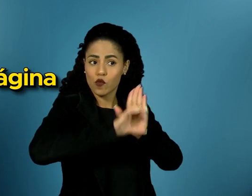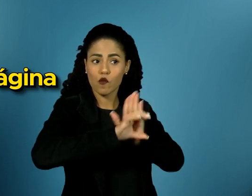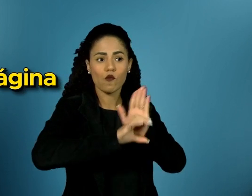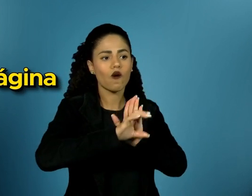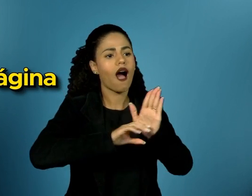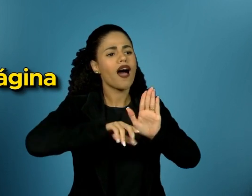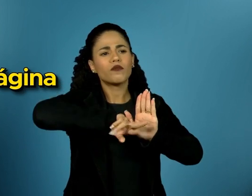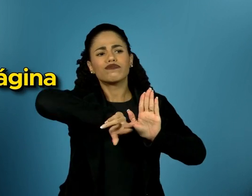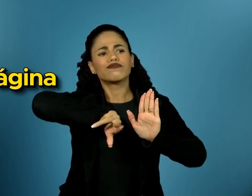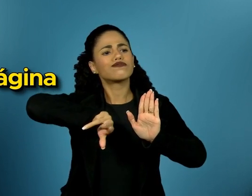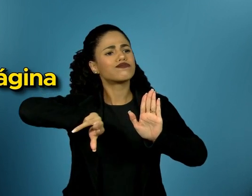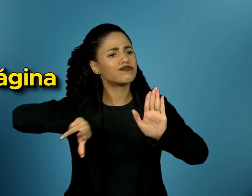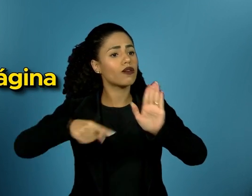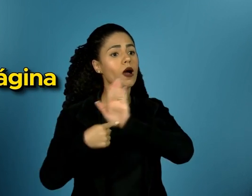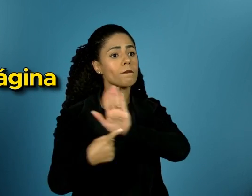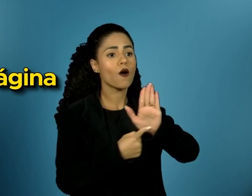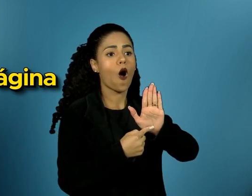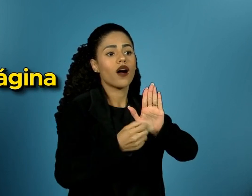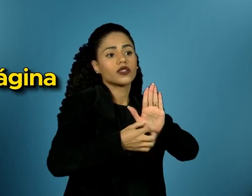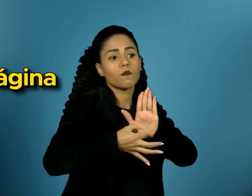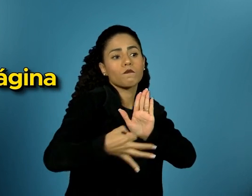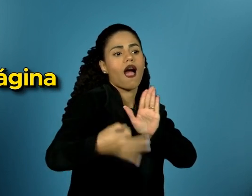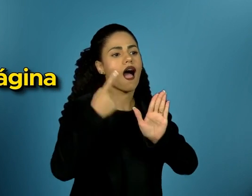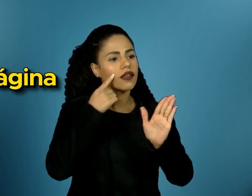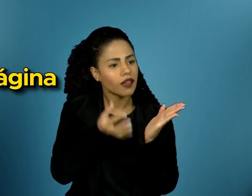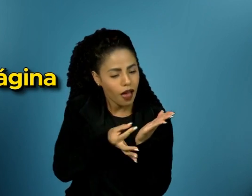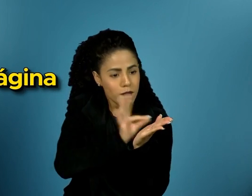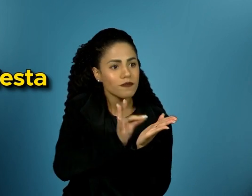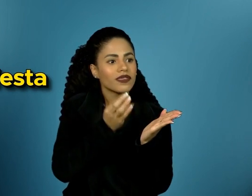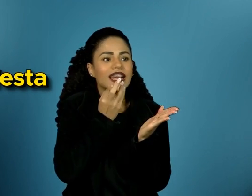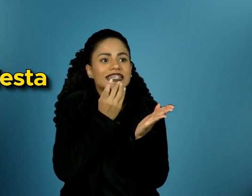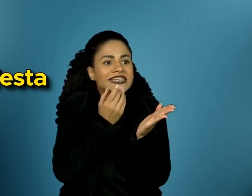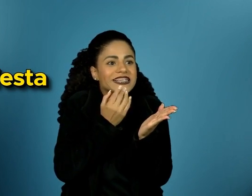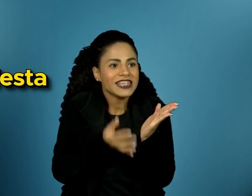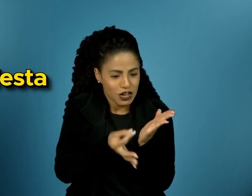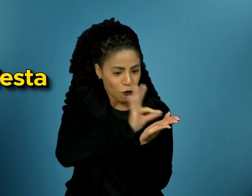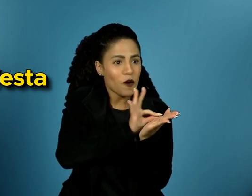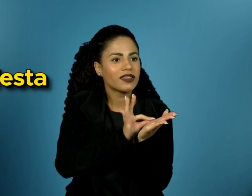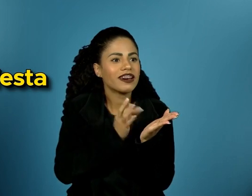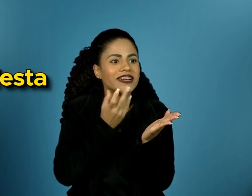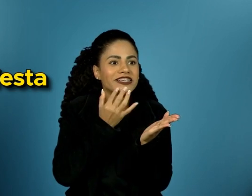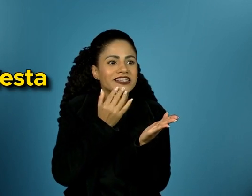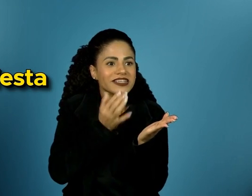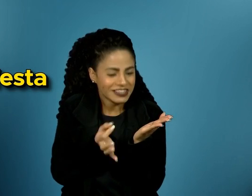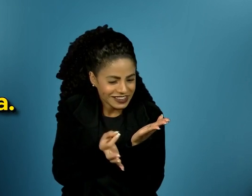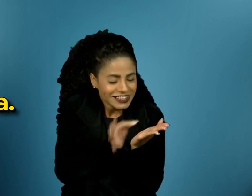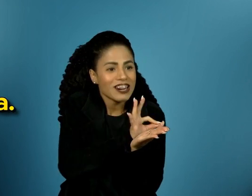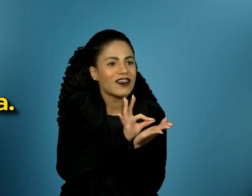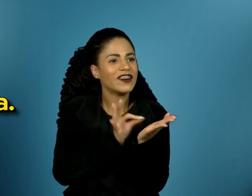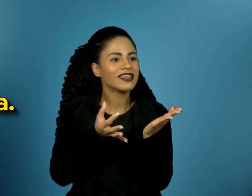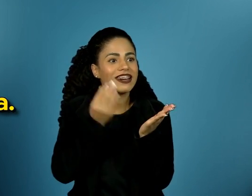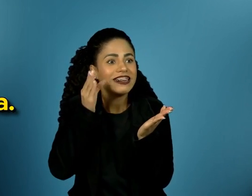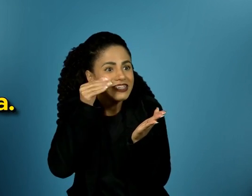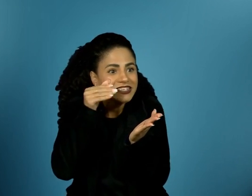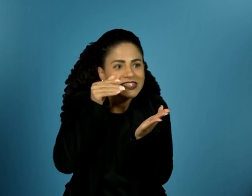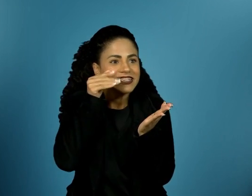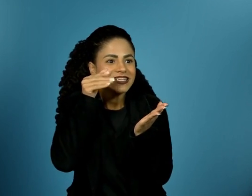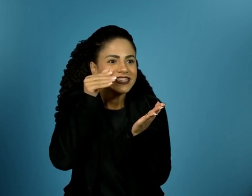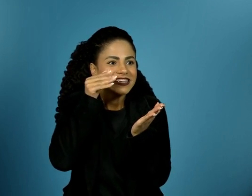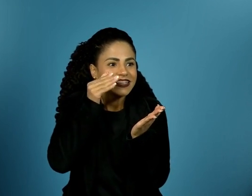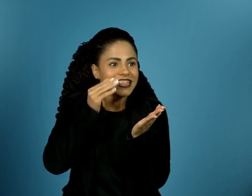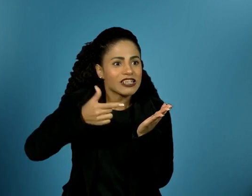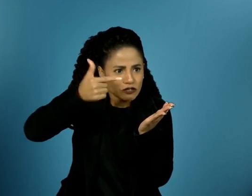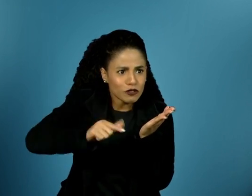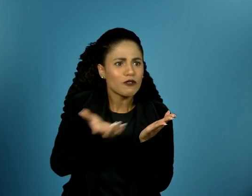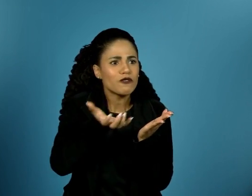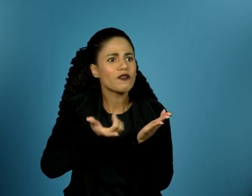chapters are just 1 page long, and they feel like potato chips. You know, when you're at a party and there's a bowl of chips and you can just have one more, just one